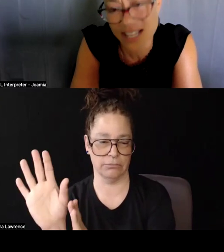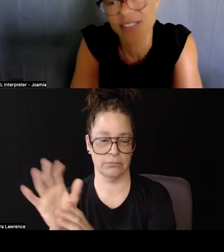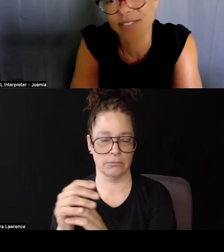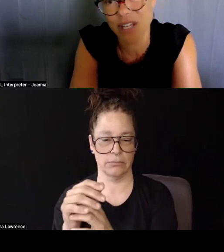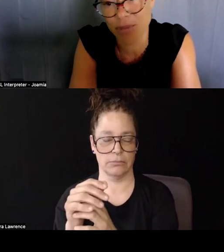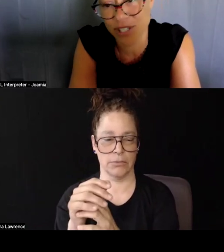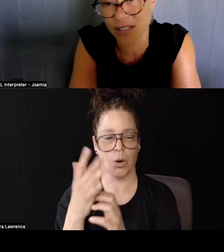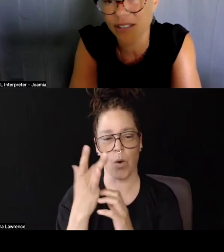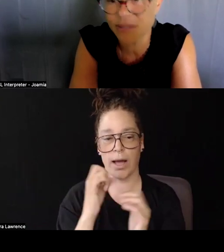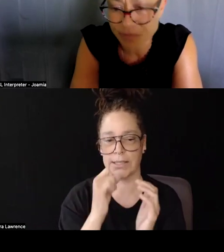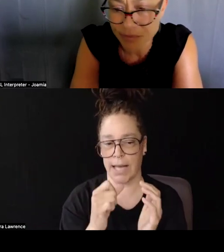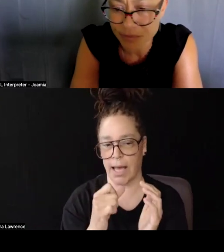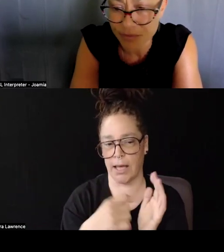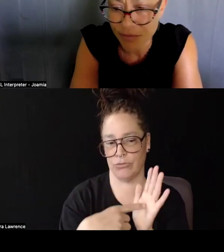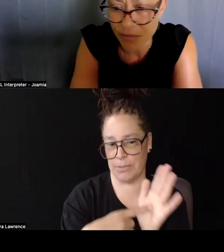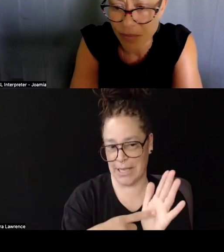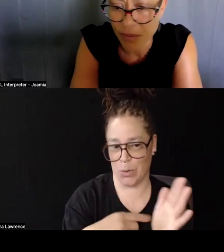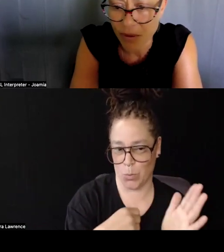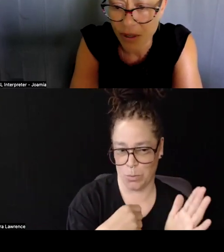That is in the 15%.